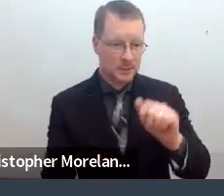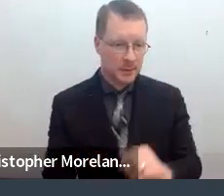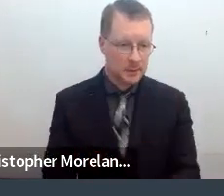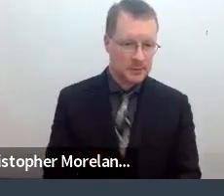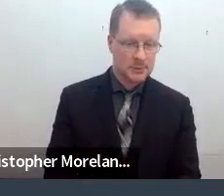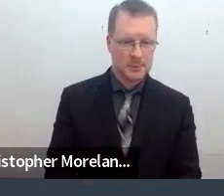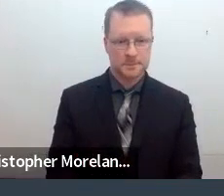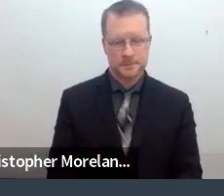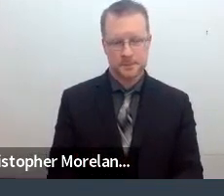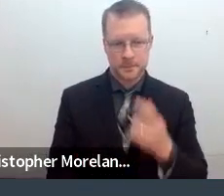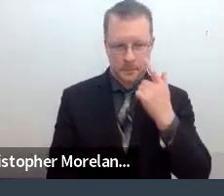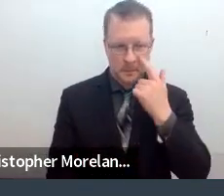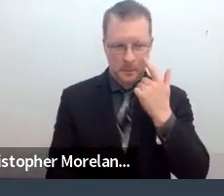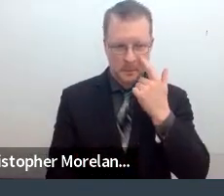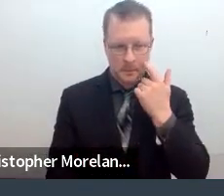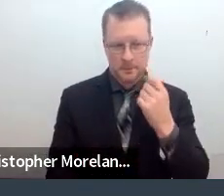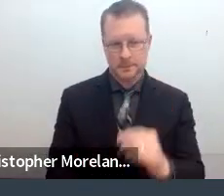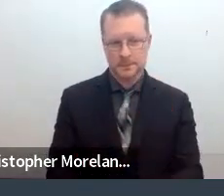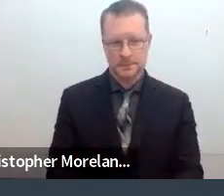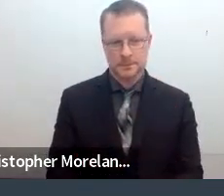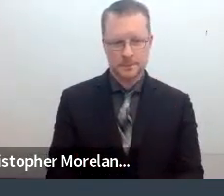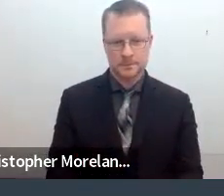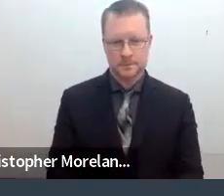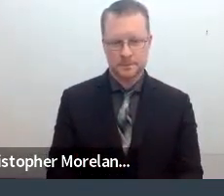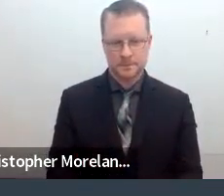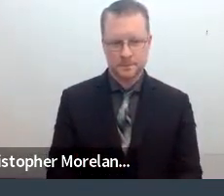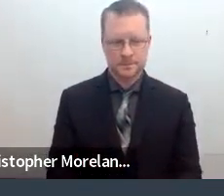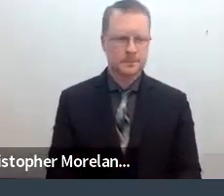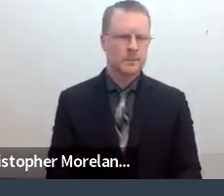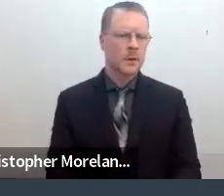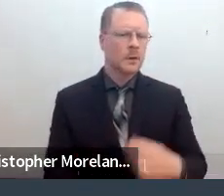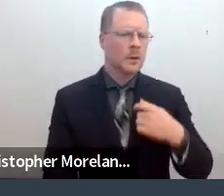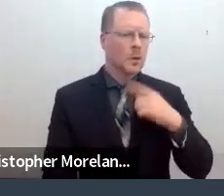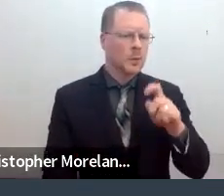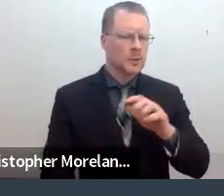as well as for people with cognitive or psychological disabilities.